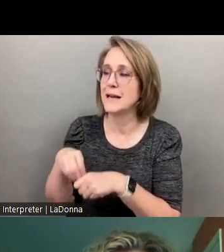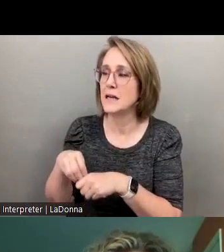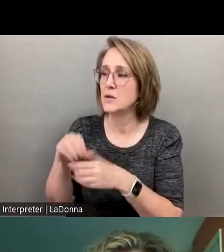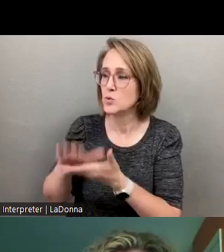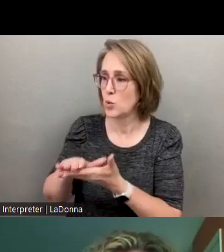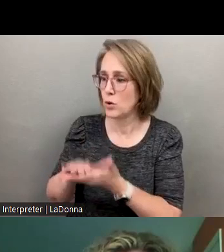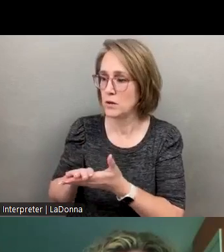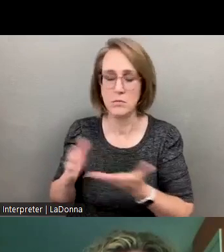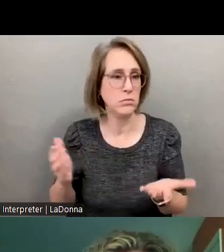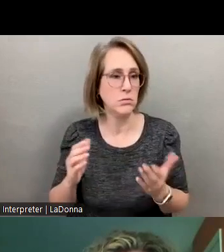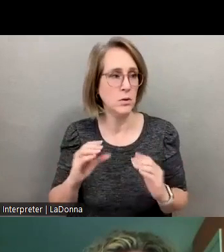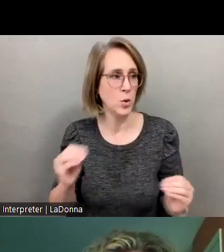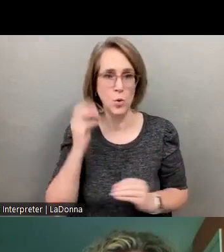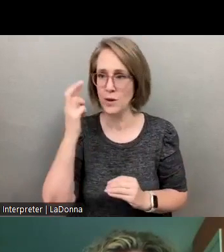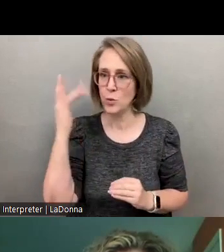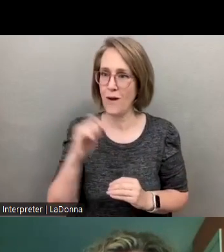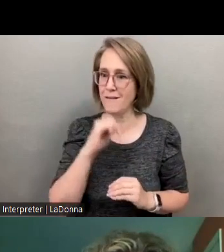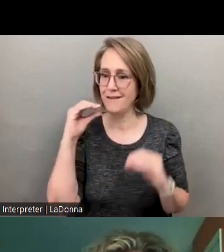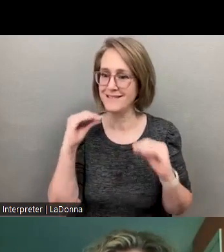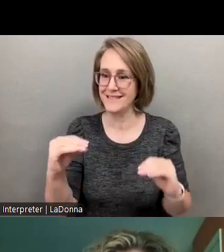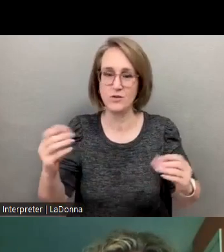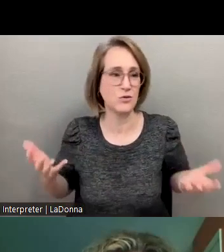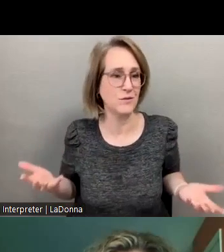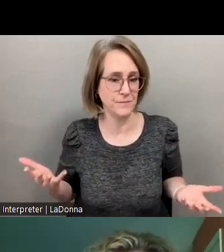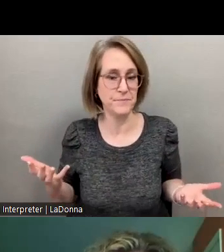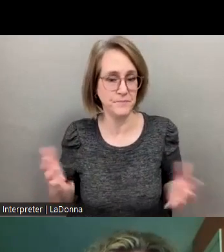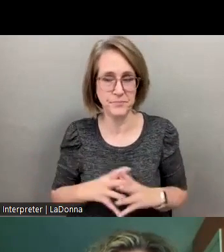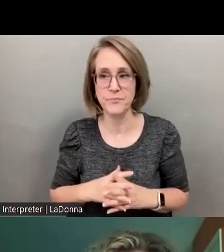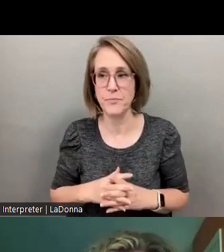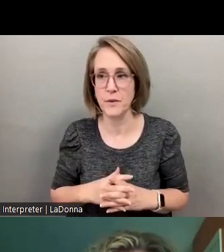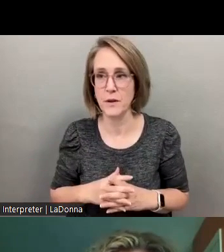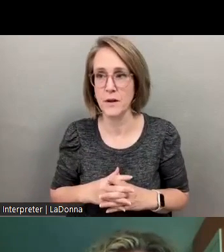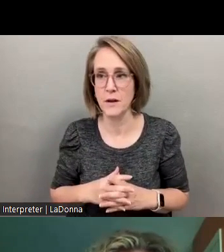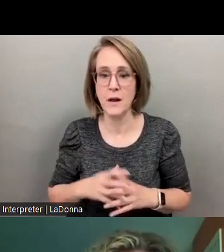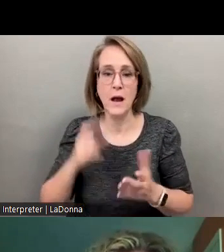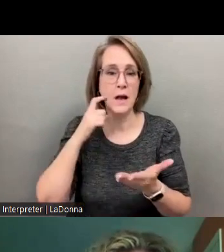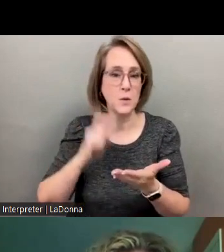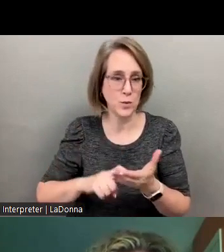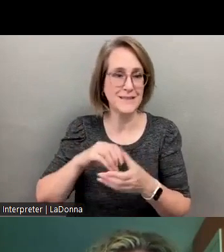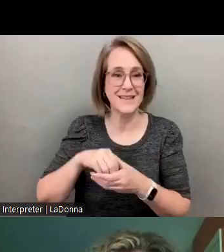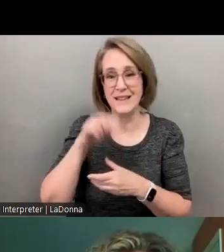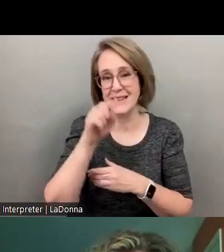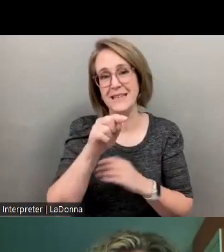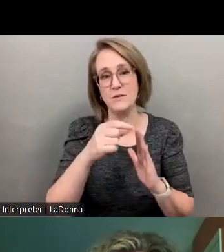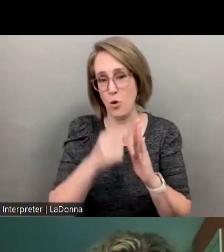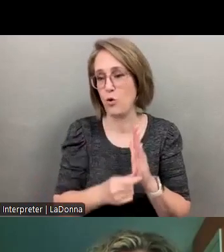And there's absolutely no reason why we shouldn't teach about it. And as I note in the op-ed, and I think this is sort of the